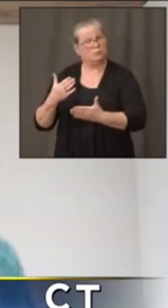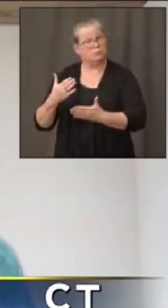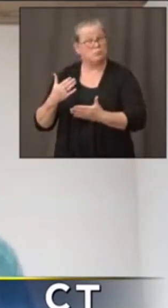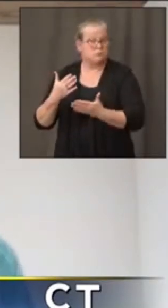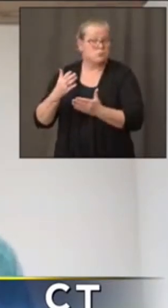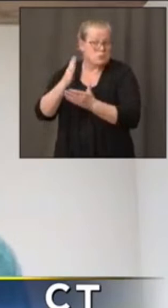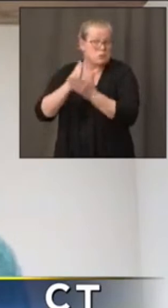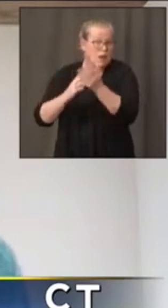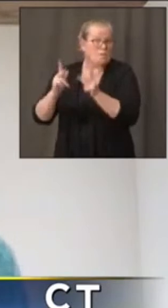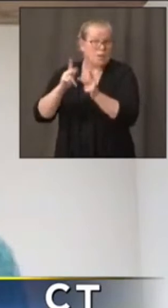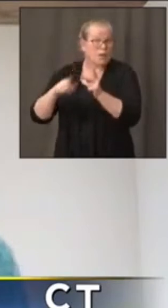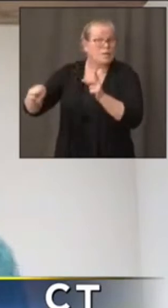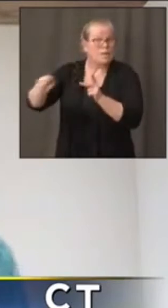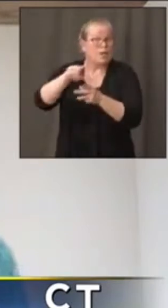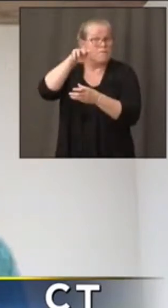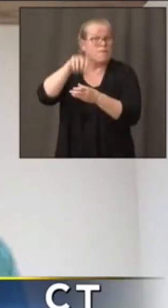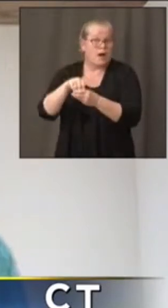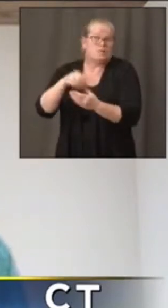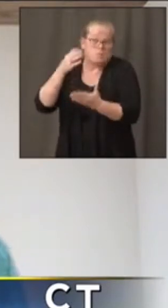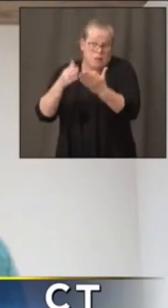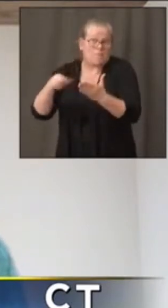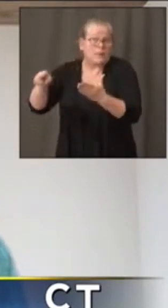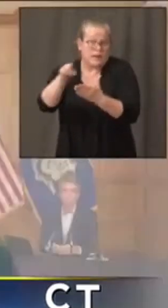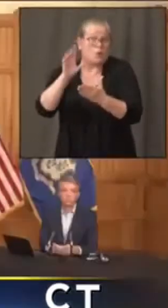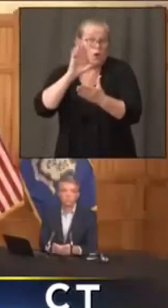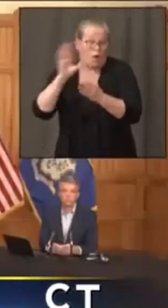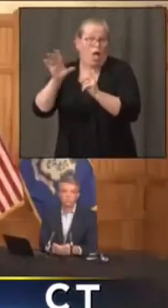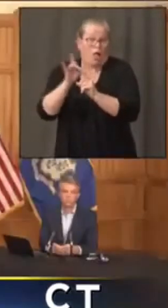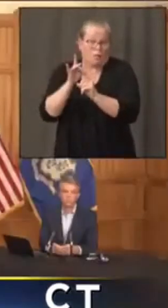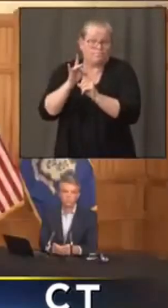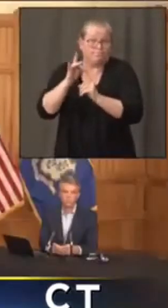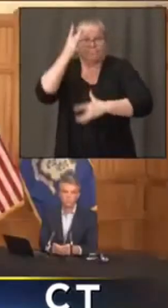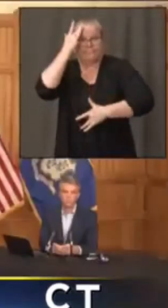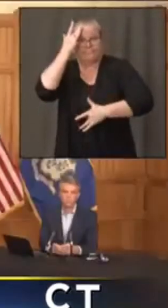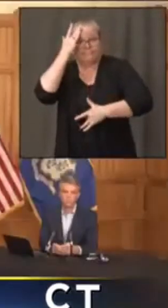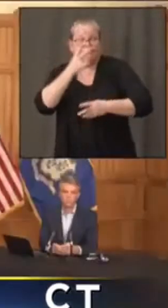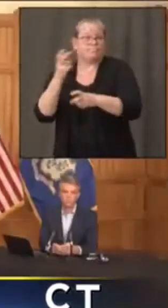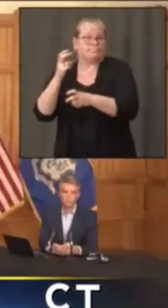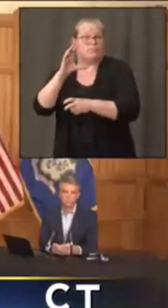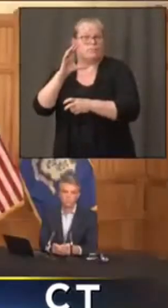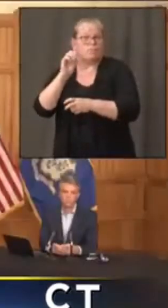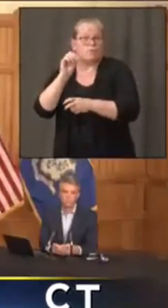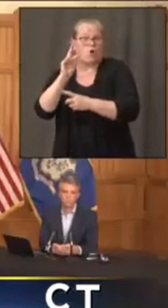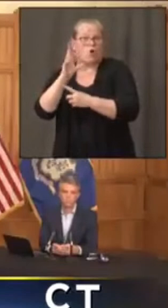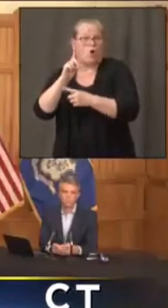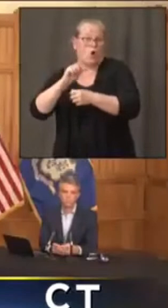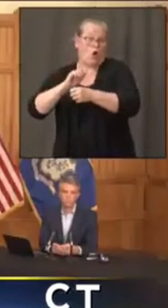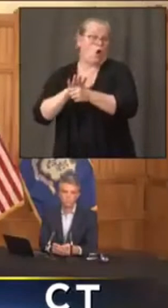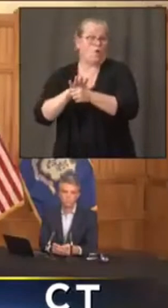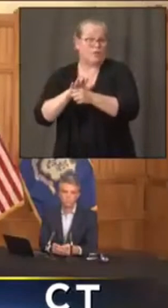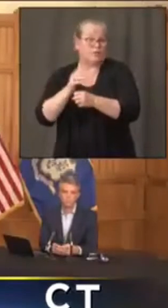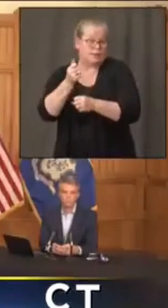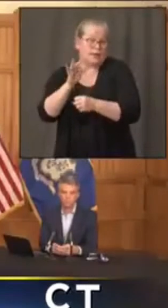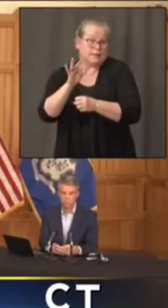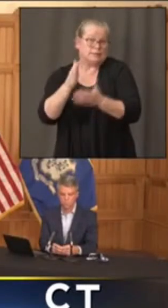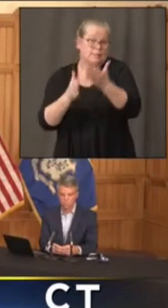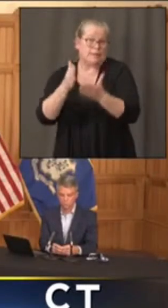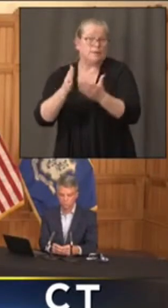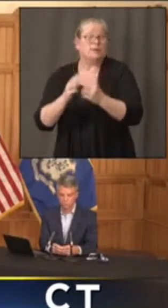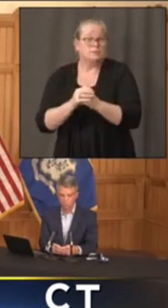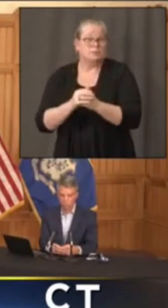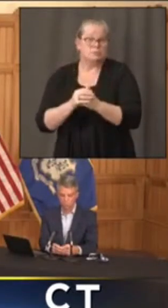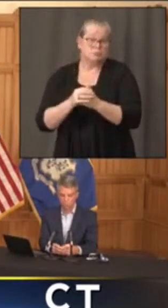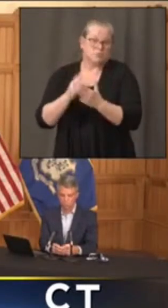nineteen thank you Hearst Connecticut media